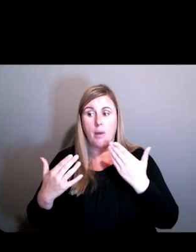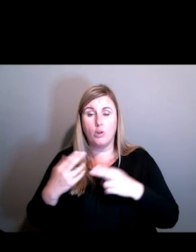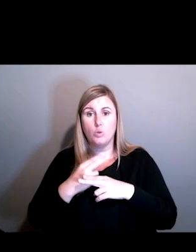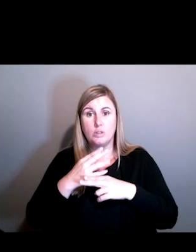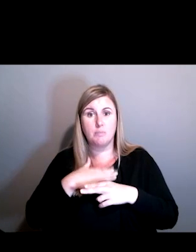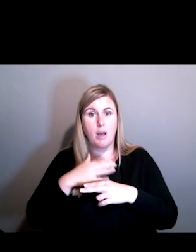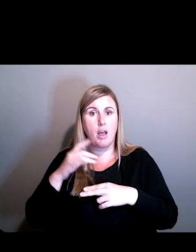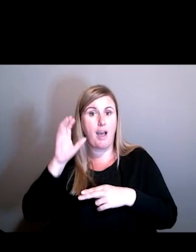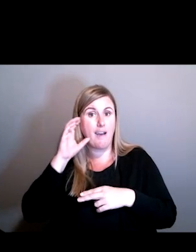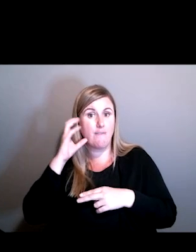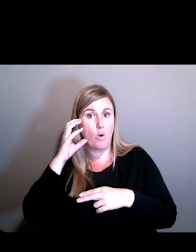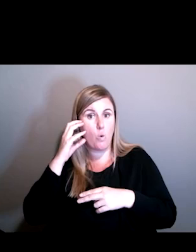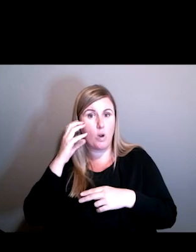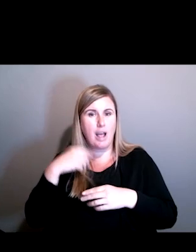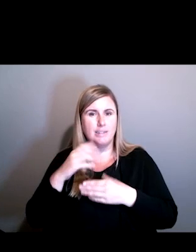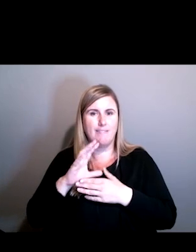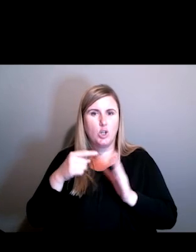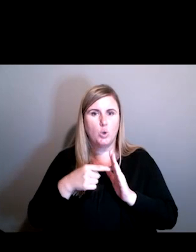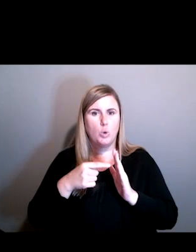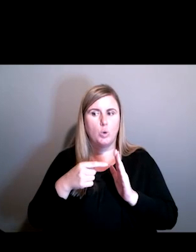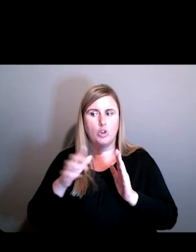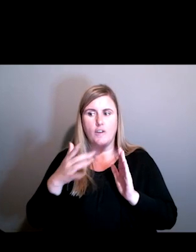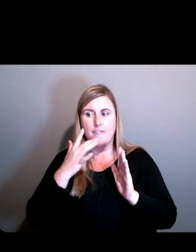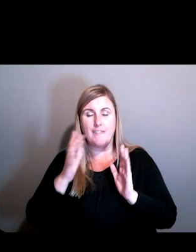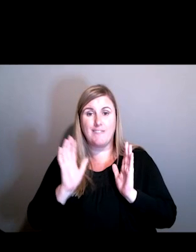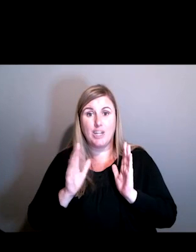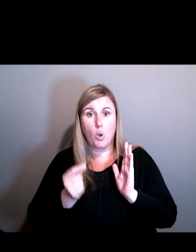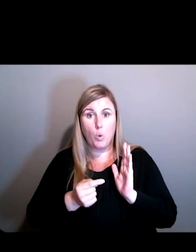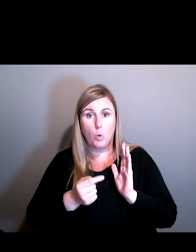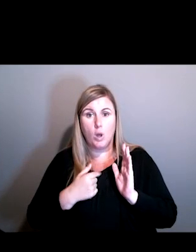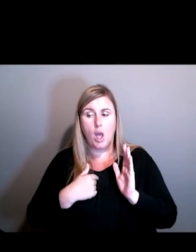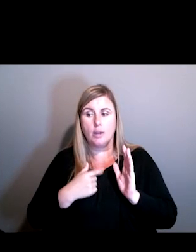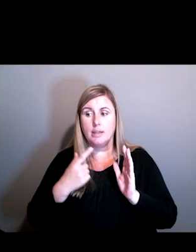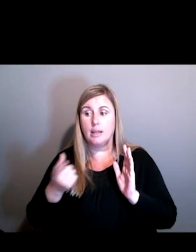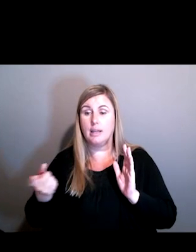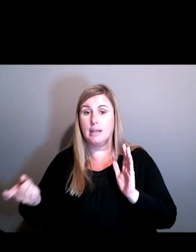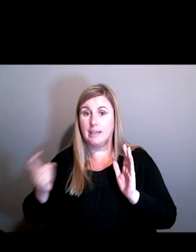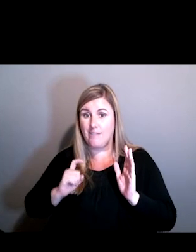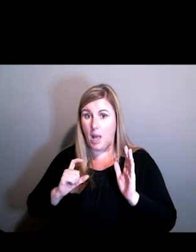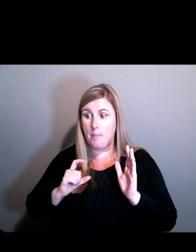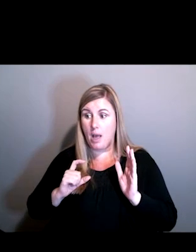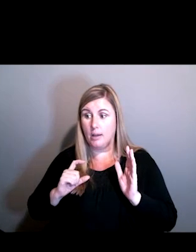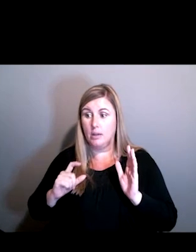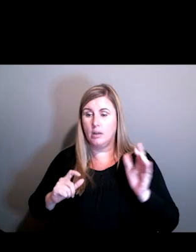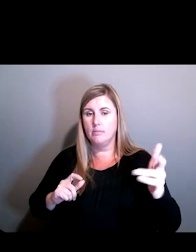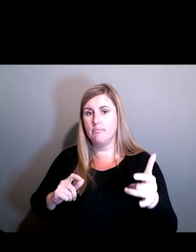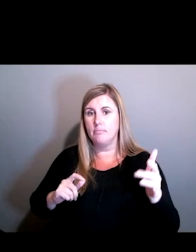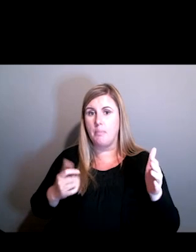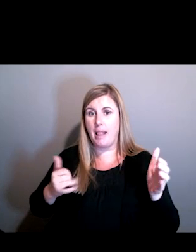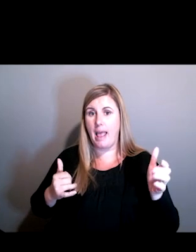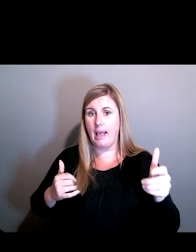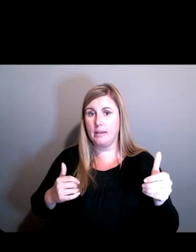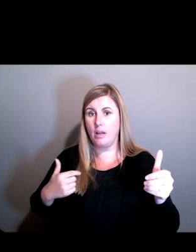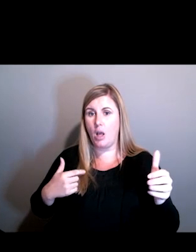might use is my iPhone, which has a video on it that's one of their favorite videos, and I'll say give iPad. They'll give me the iPad and I'll